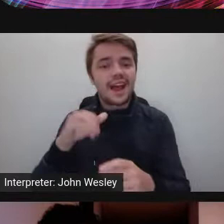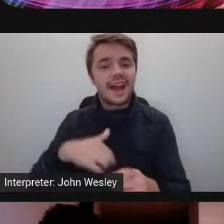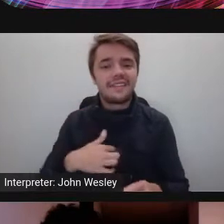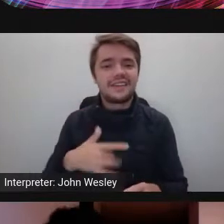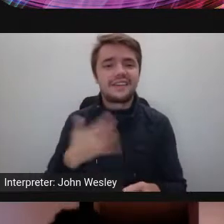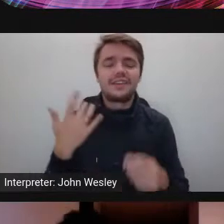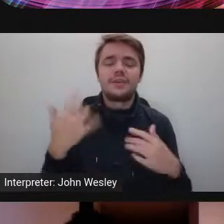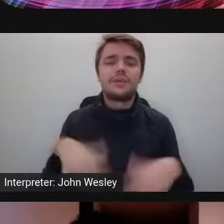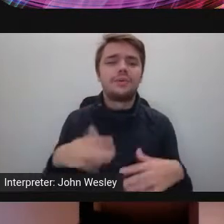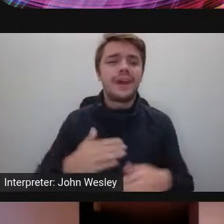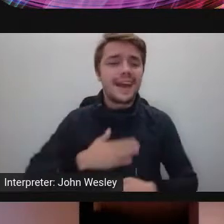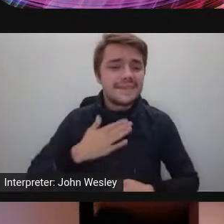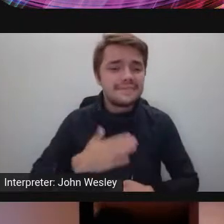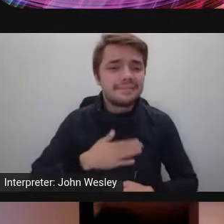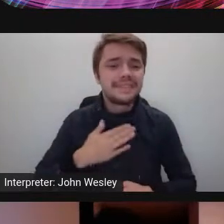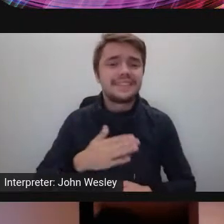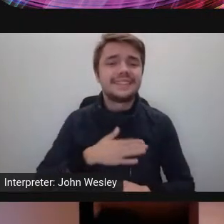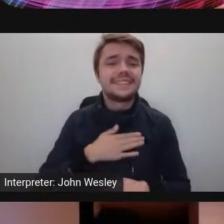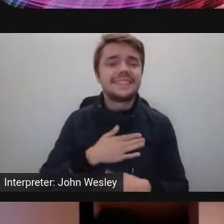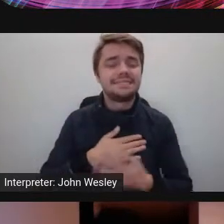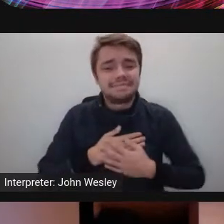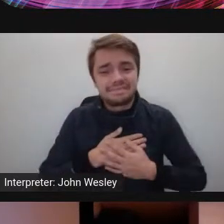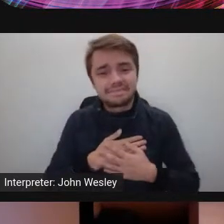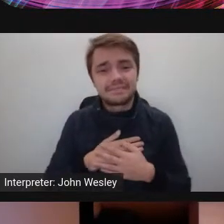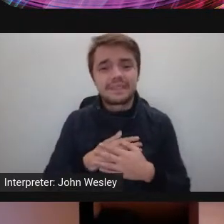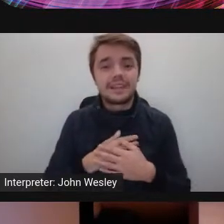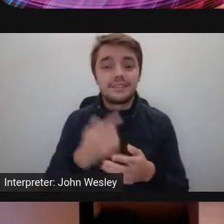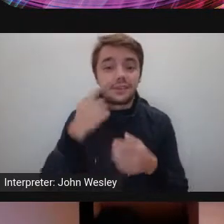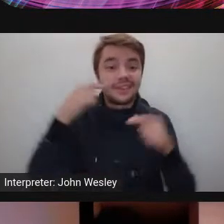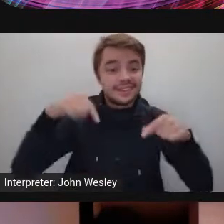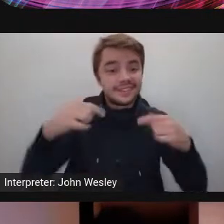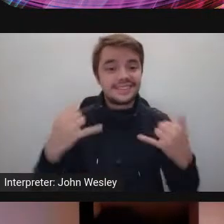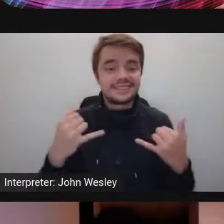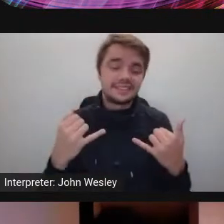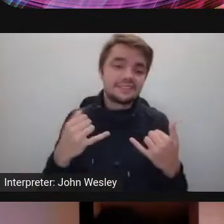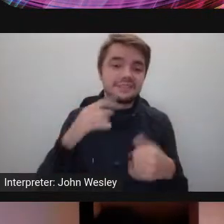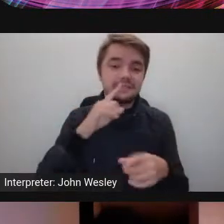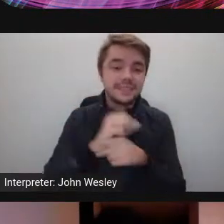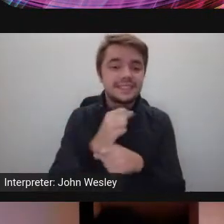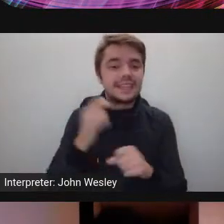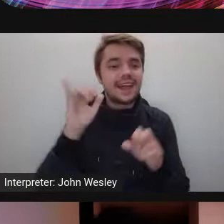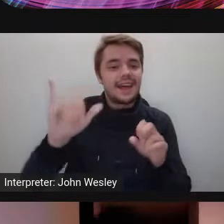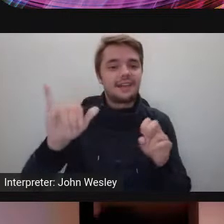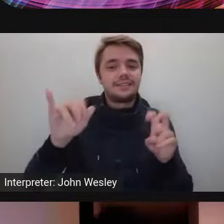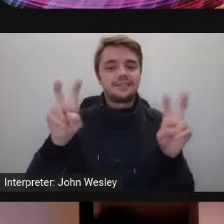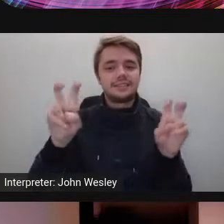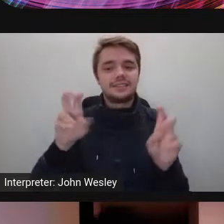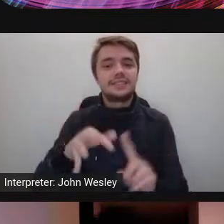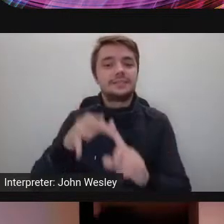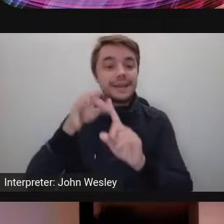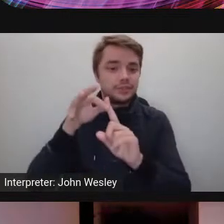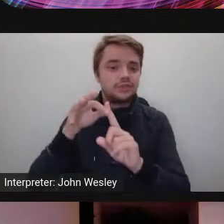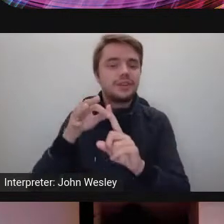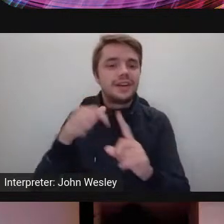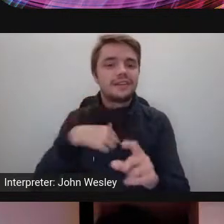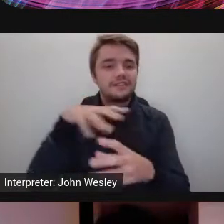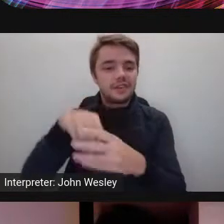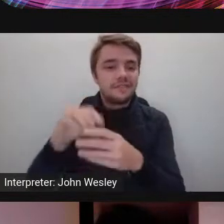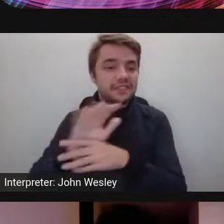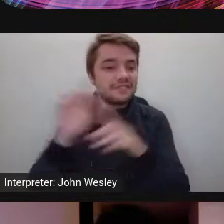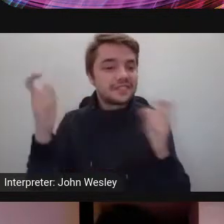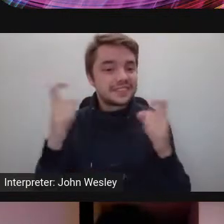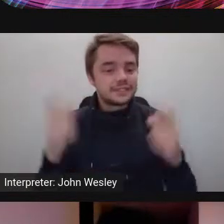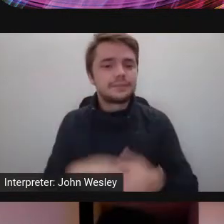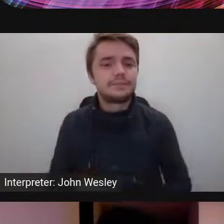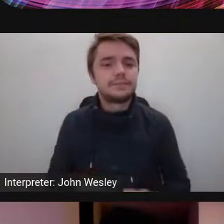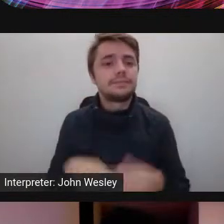something special, and in this case, to be part in ImageOut Film Festival. And Nathalie? I think